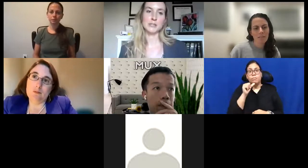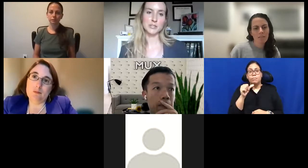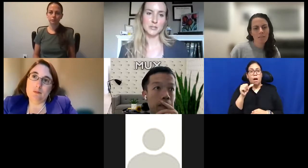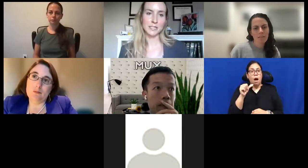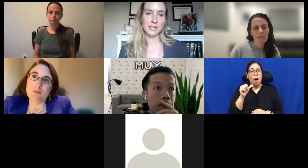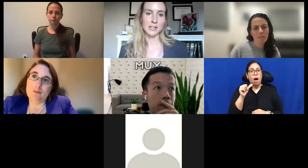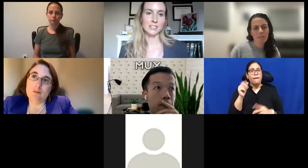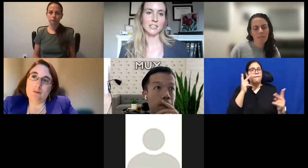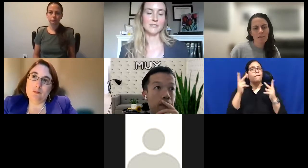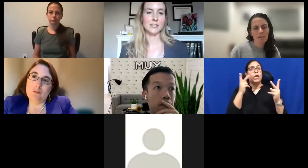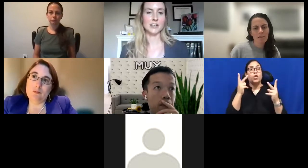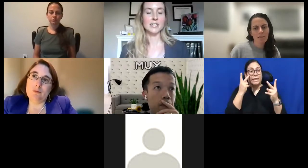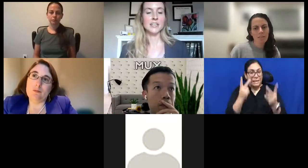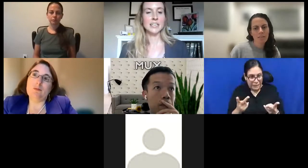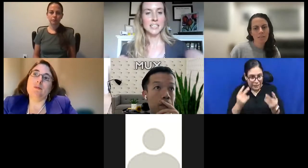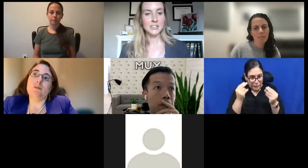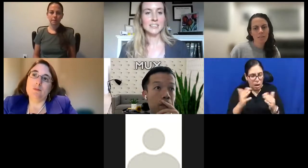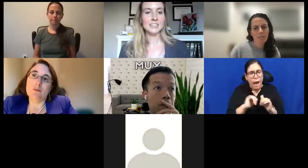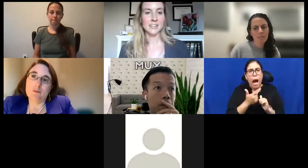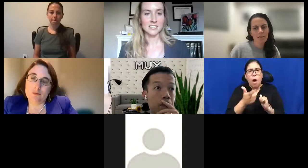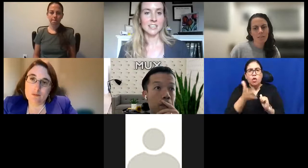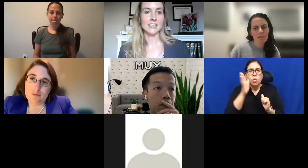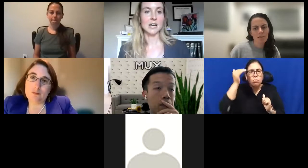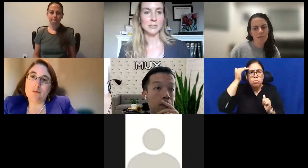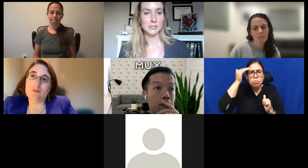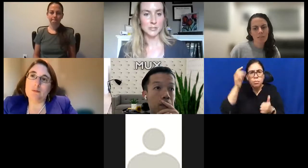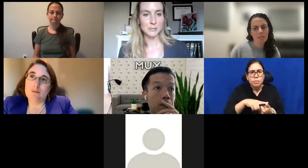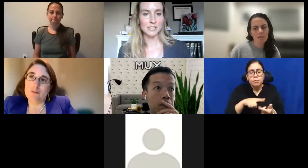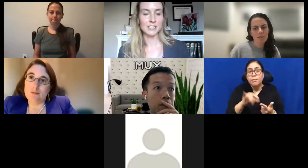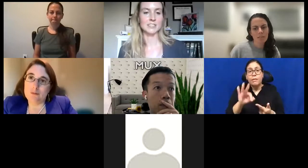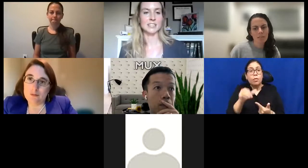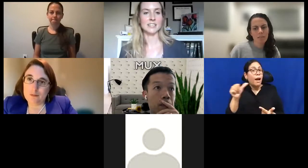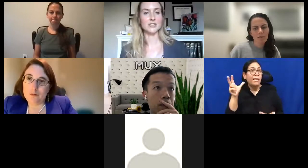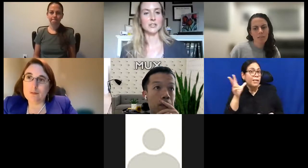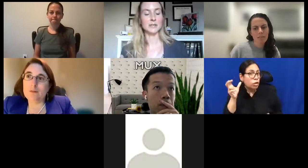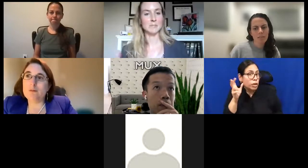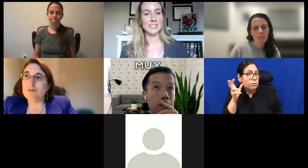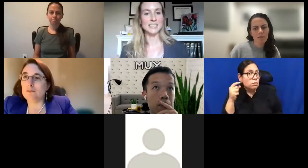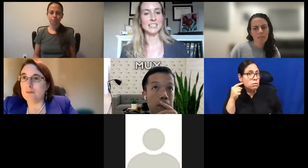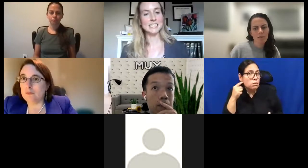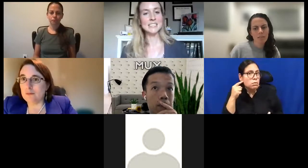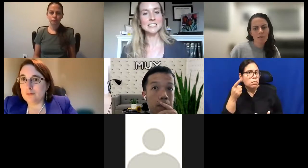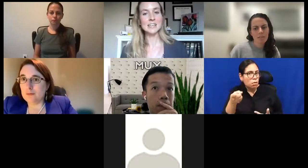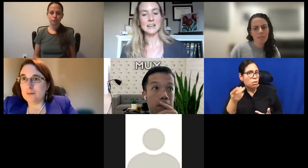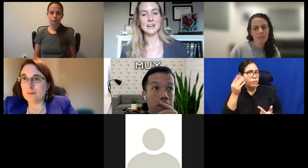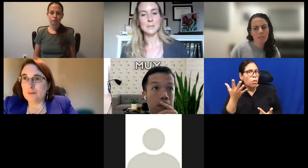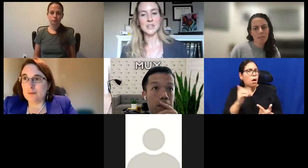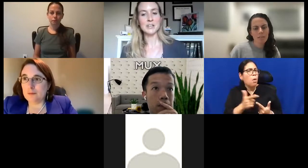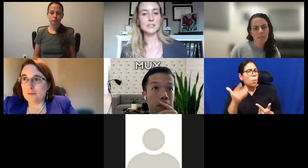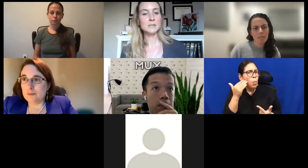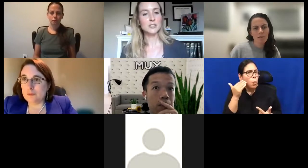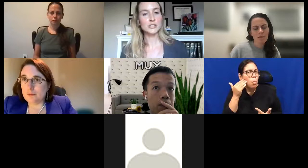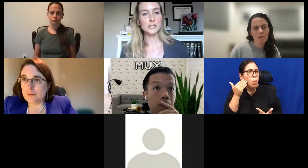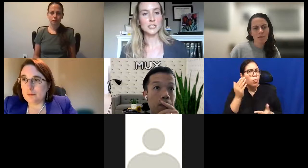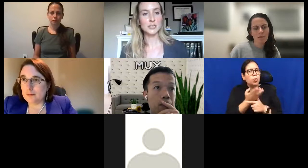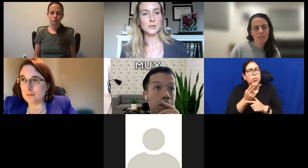how are you consuming the content? If you're not hearing the content, how are you consuming the content? And just going by senses. But then